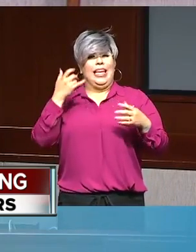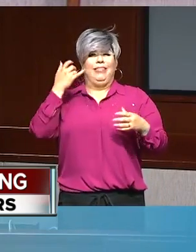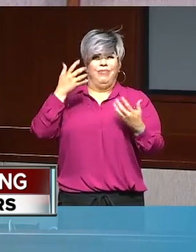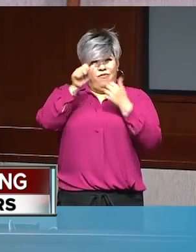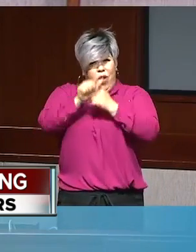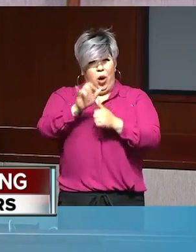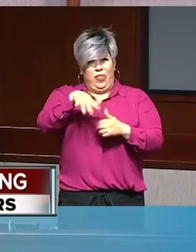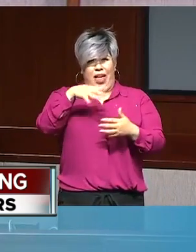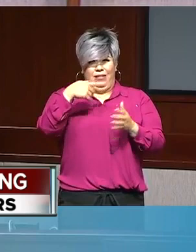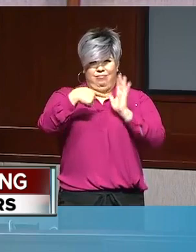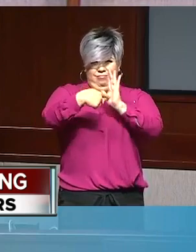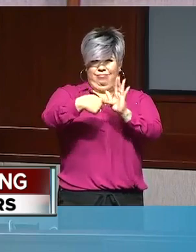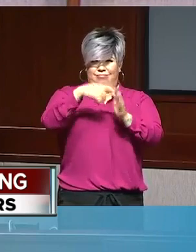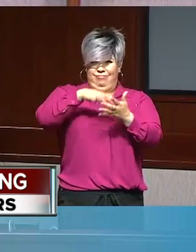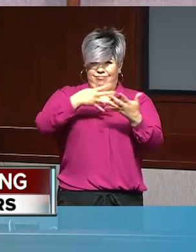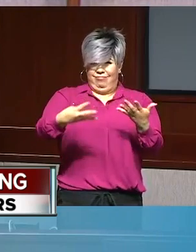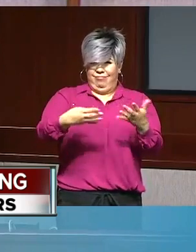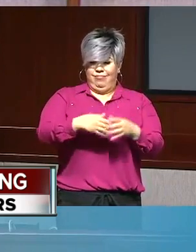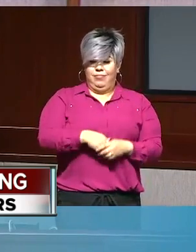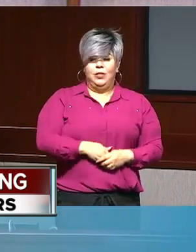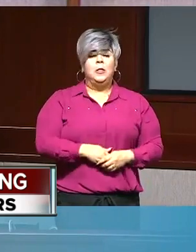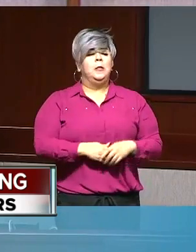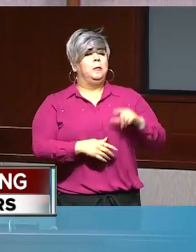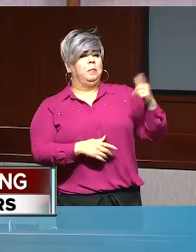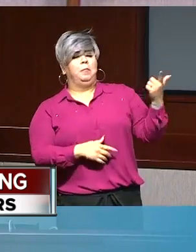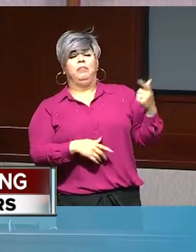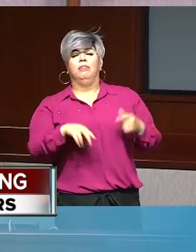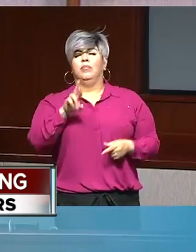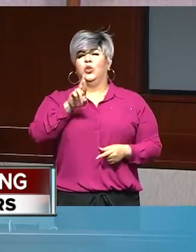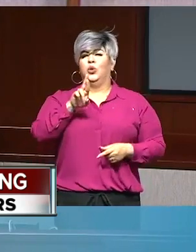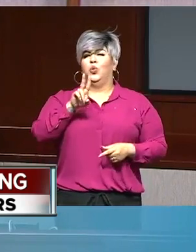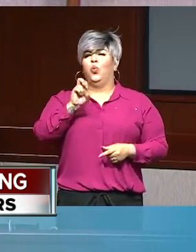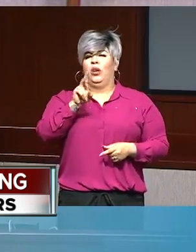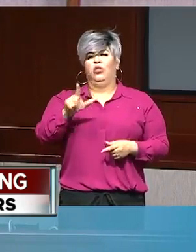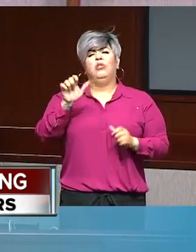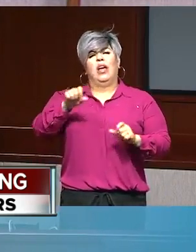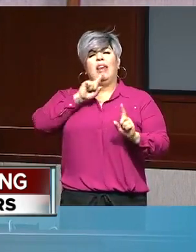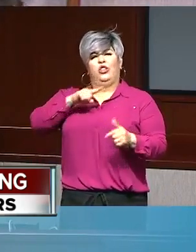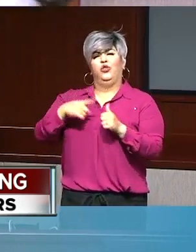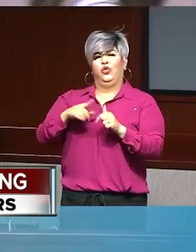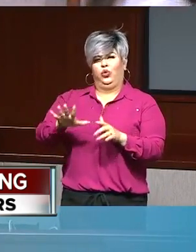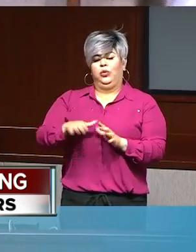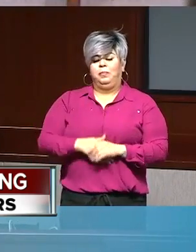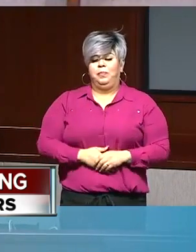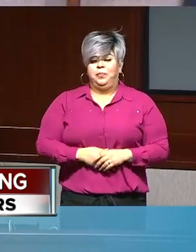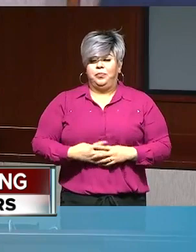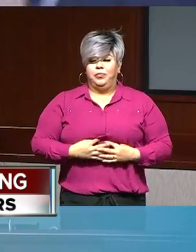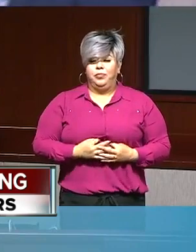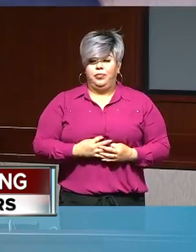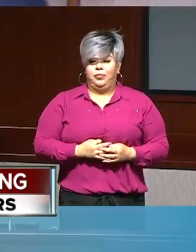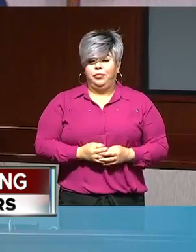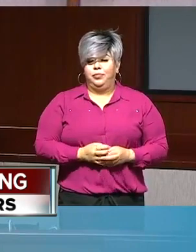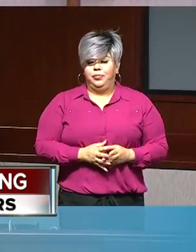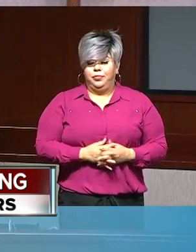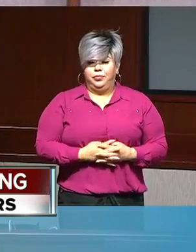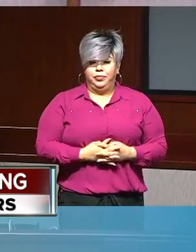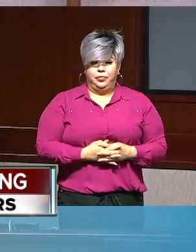So we're going to have Russell Judd, the CEO of Kern Medical, respond to that first. Okay.